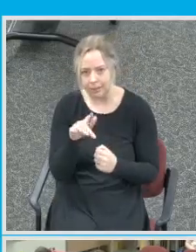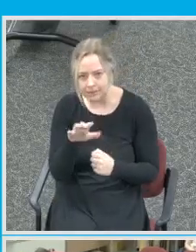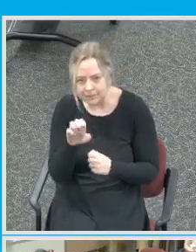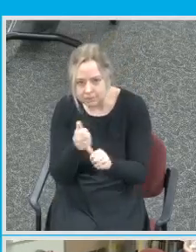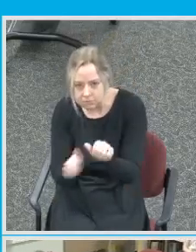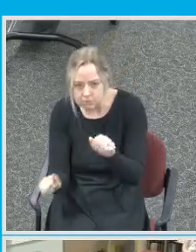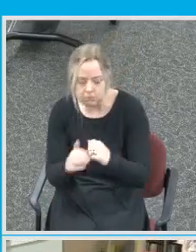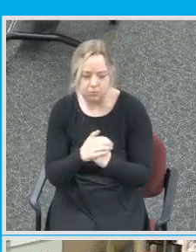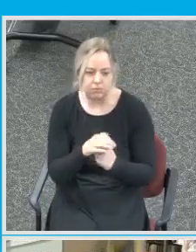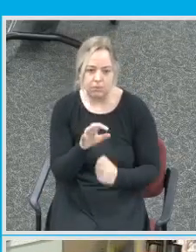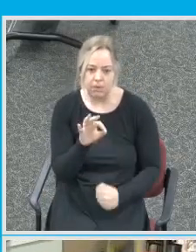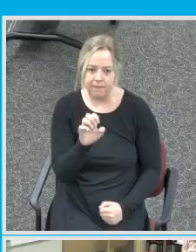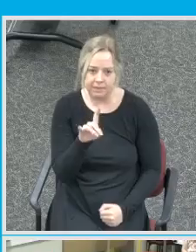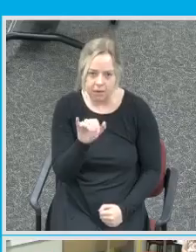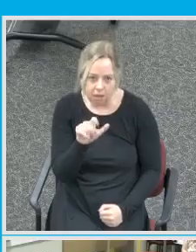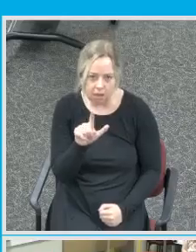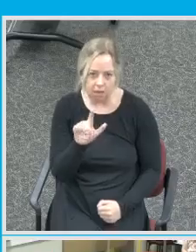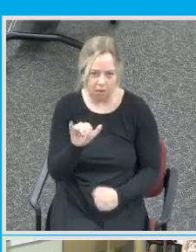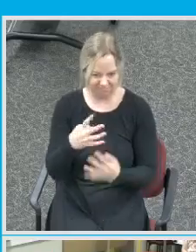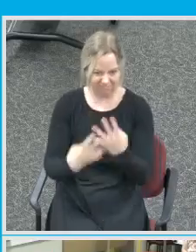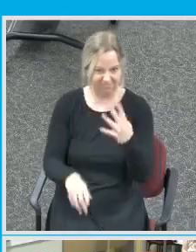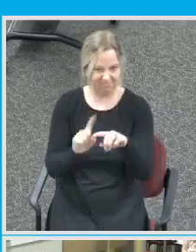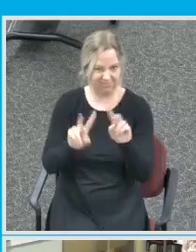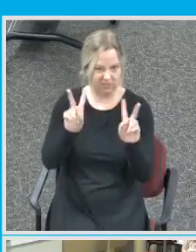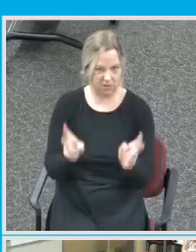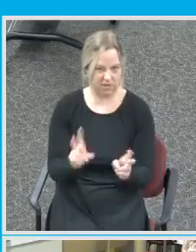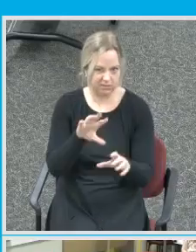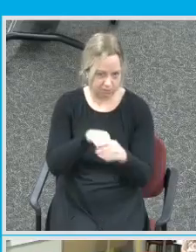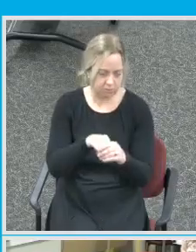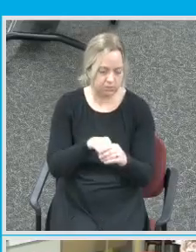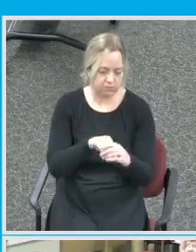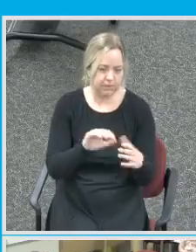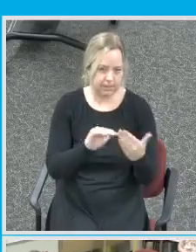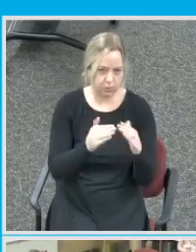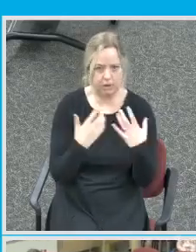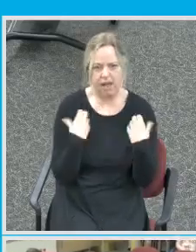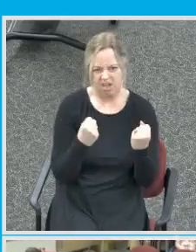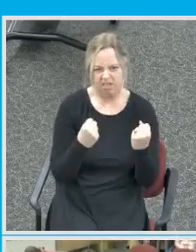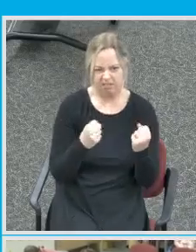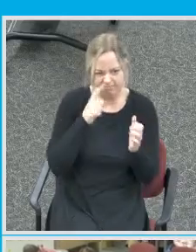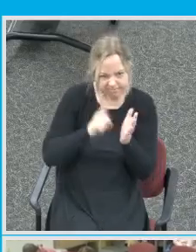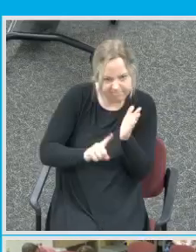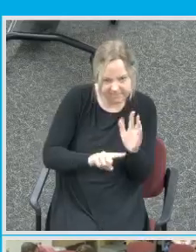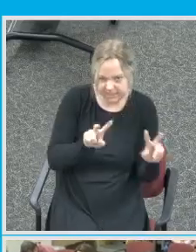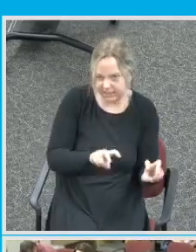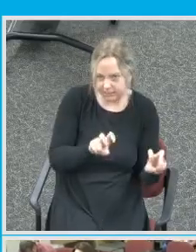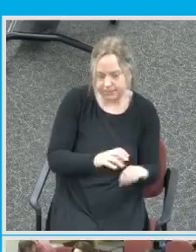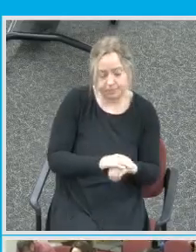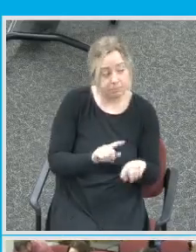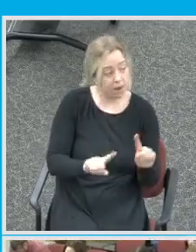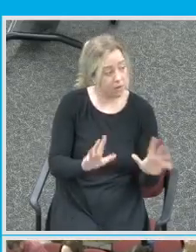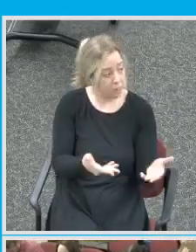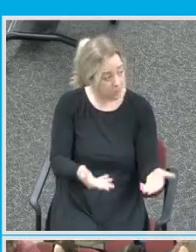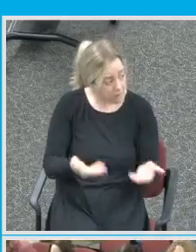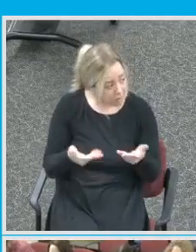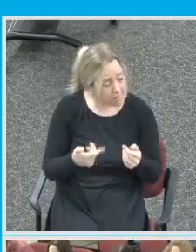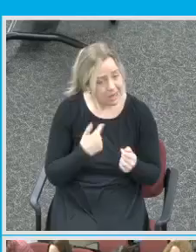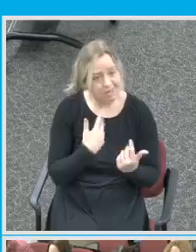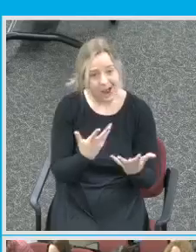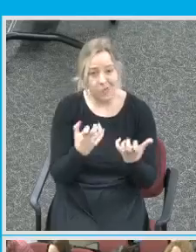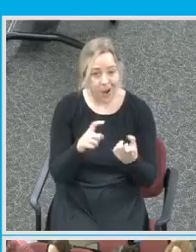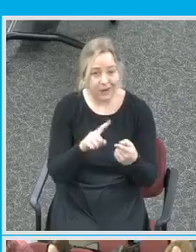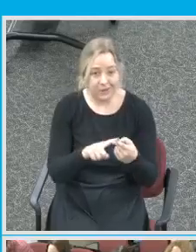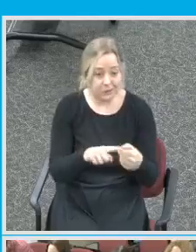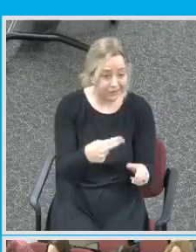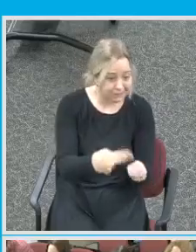of these aspects are going to be covered in the community health assessment. So we'll tie that together at some point. But welcome, and I just wanted to put faces